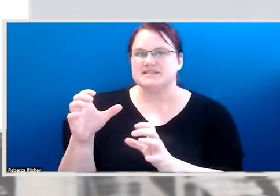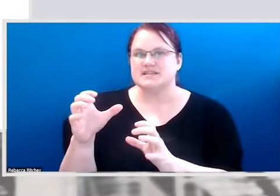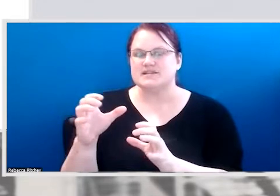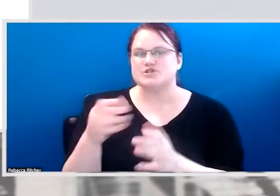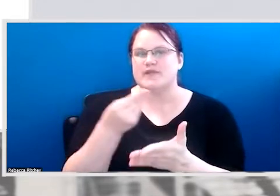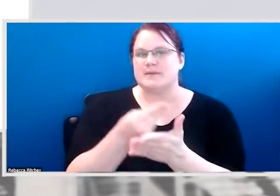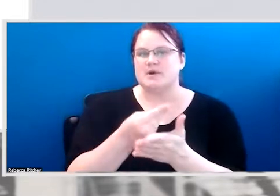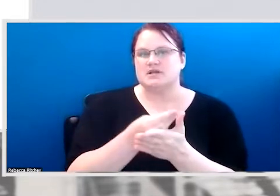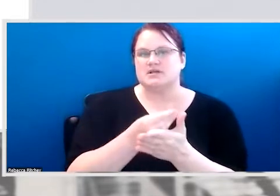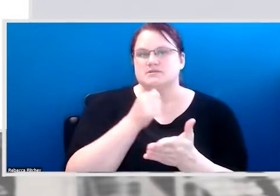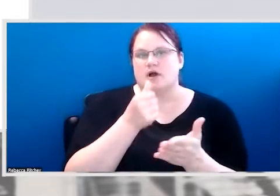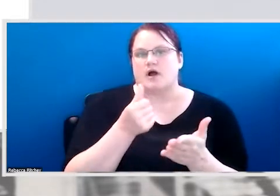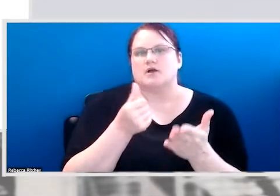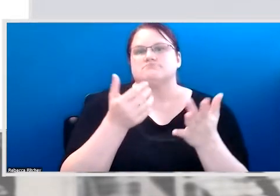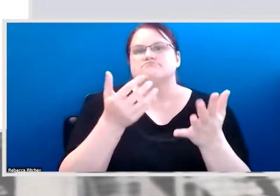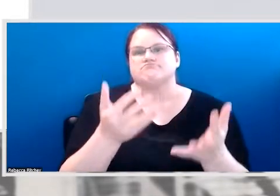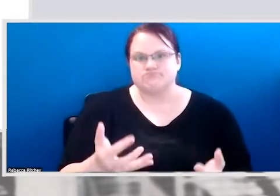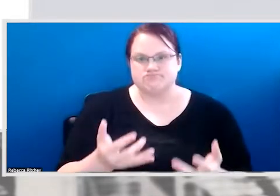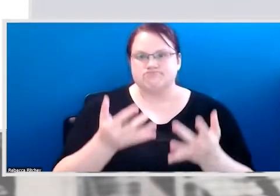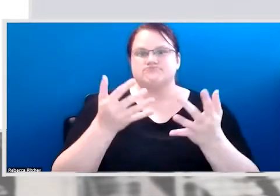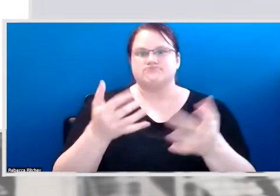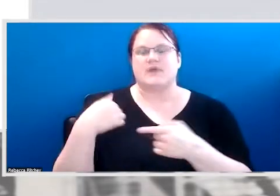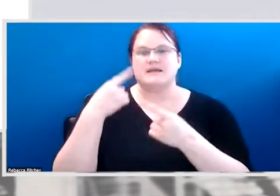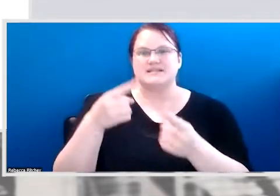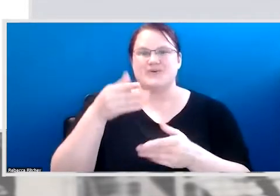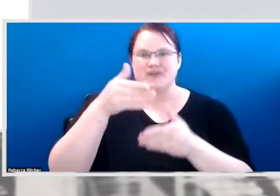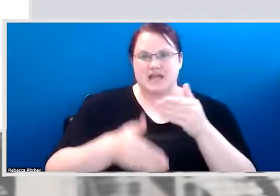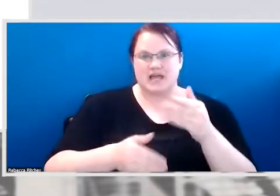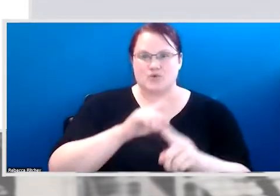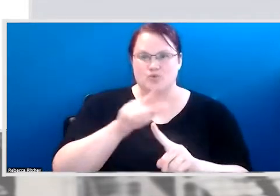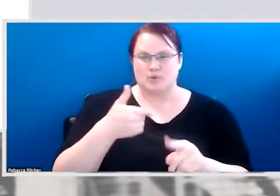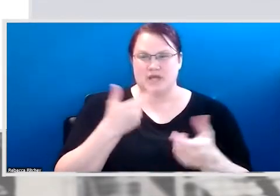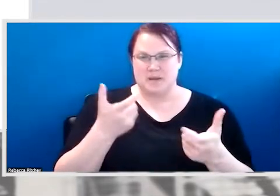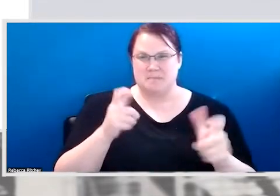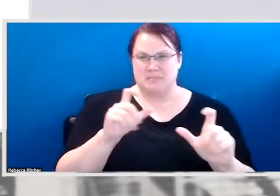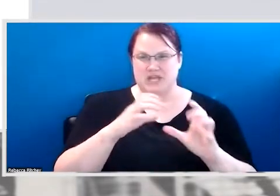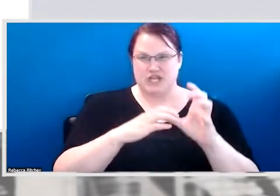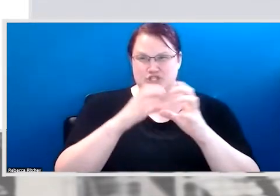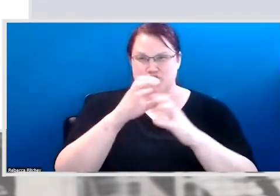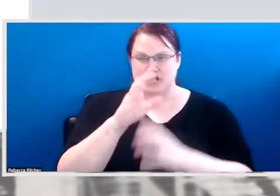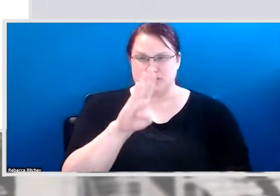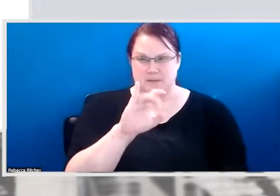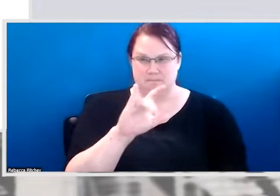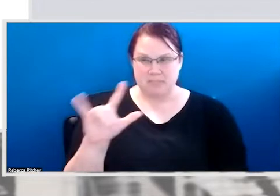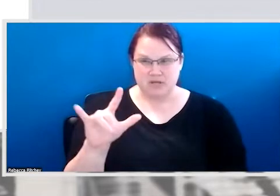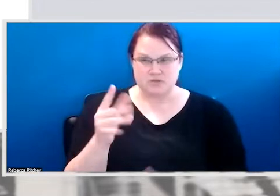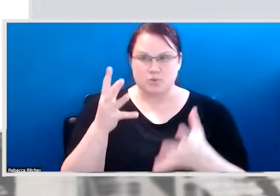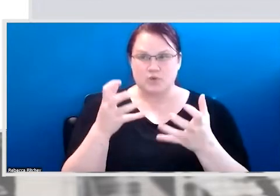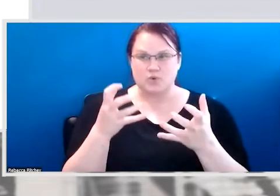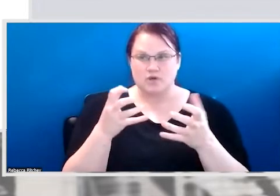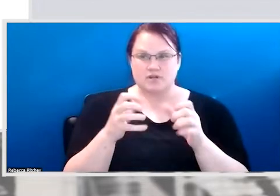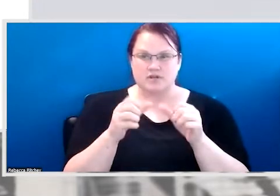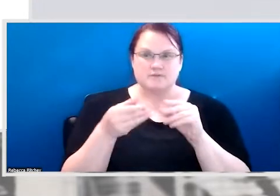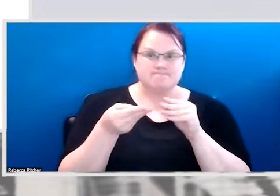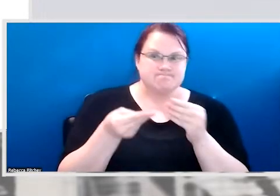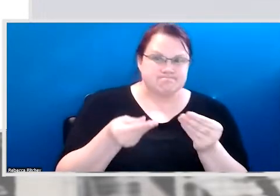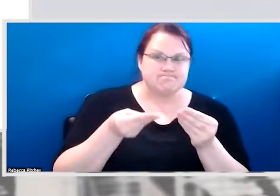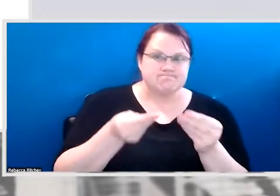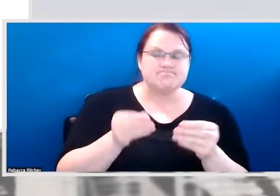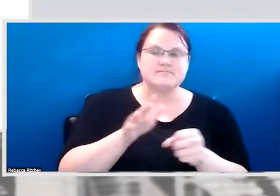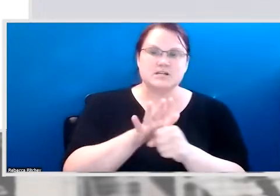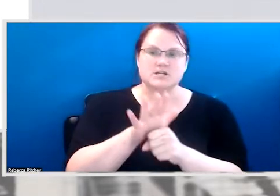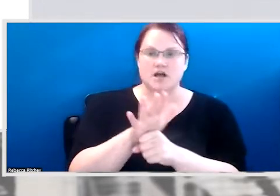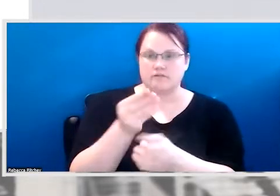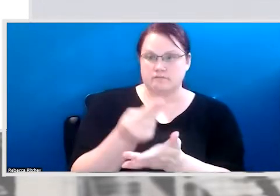not sitting around unused until the very end when we have those big construction bills. We want to be constantly feeding the project just enough money